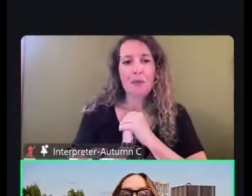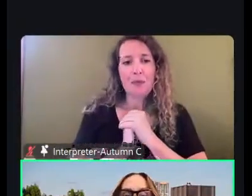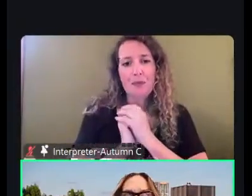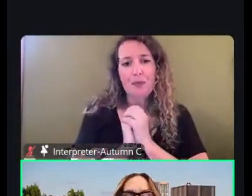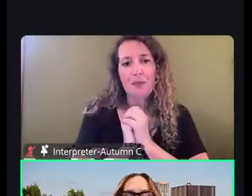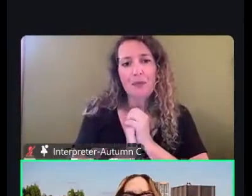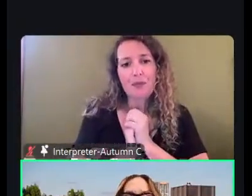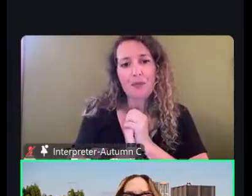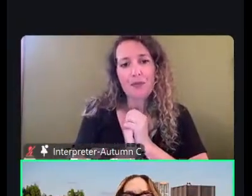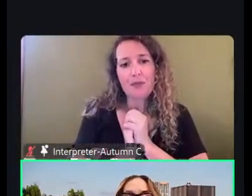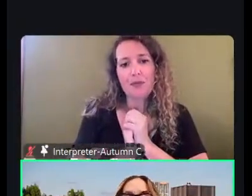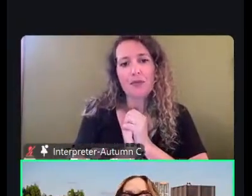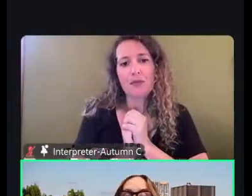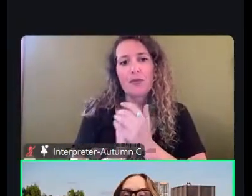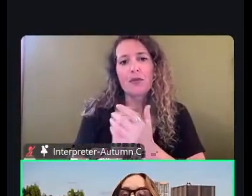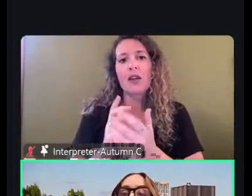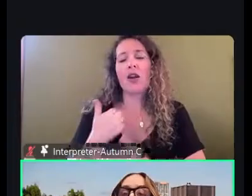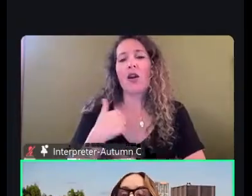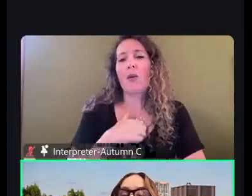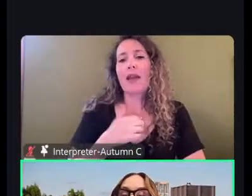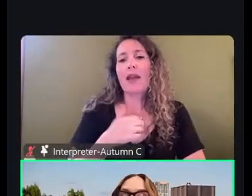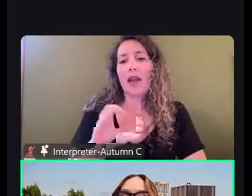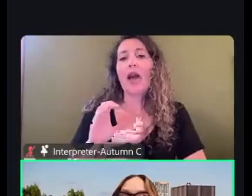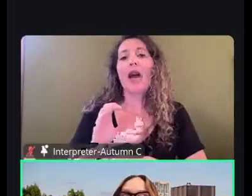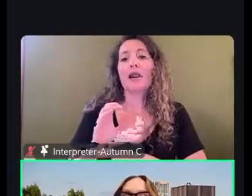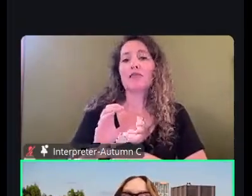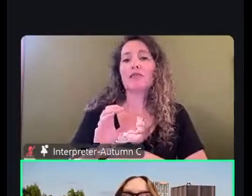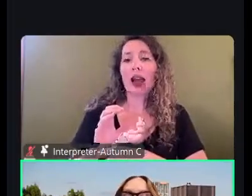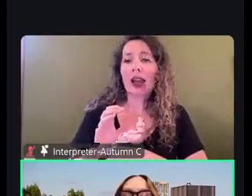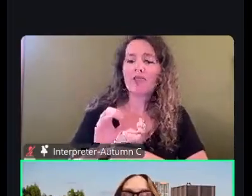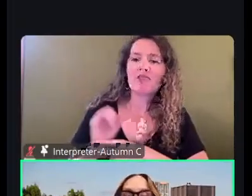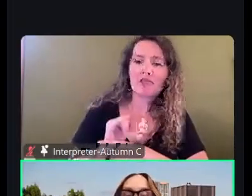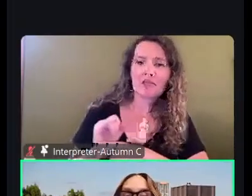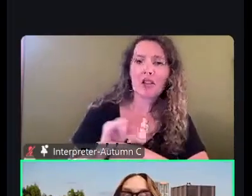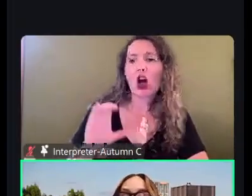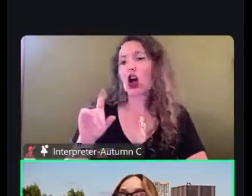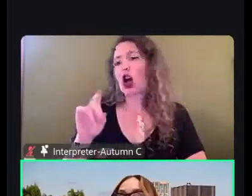Our innovation involved a clerkship level required curriculum. So for